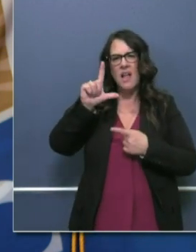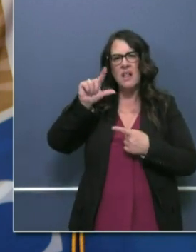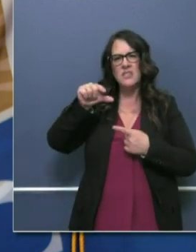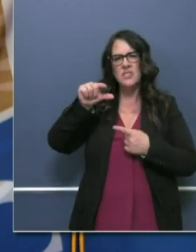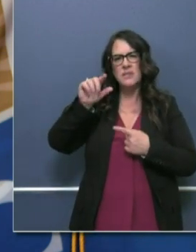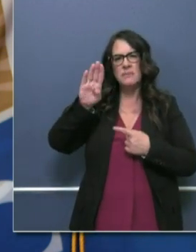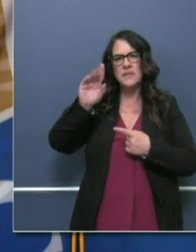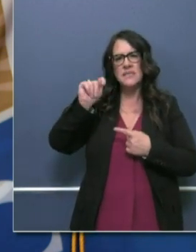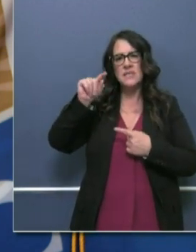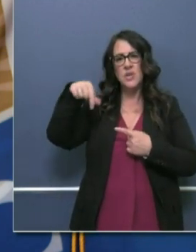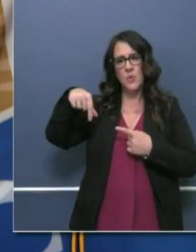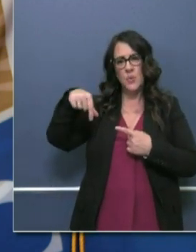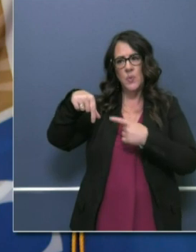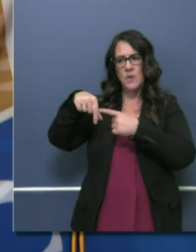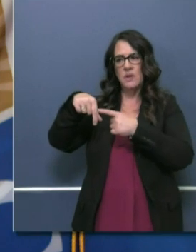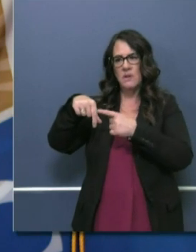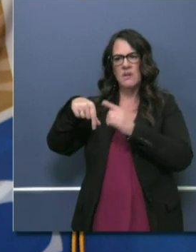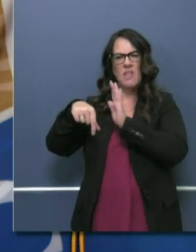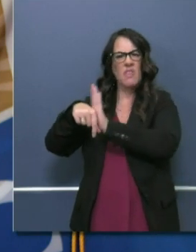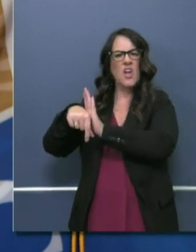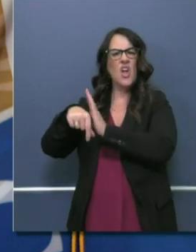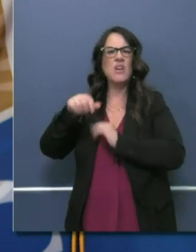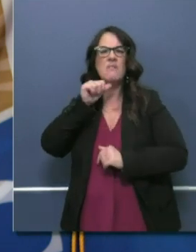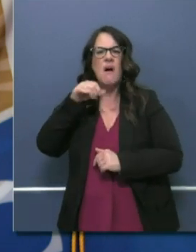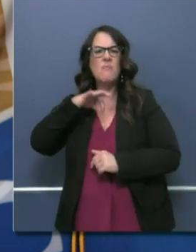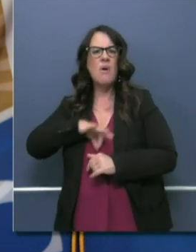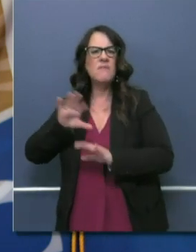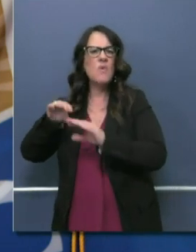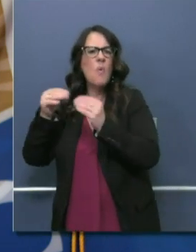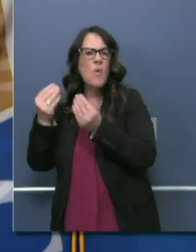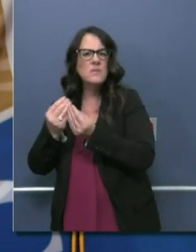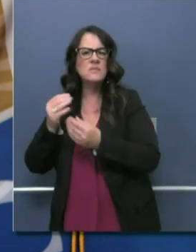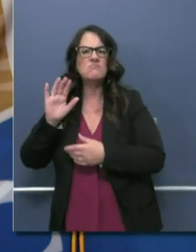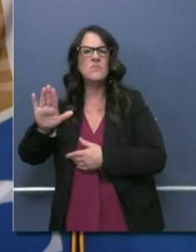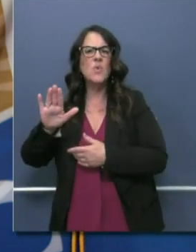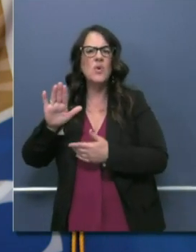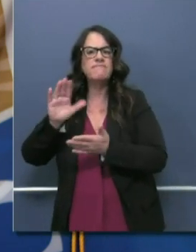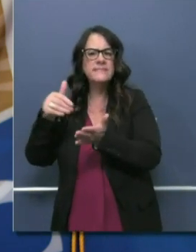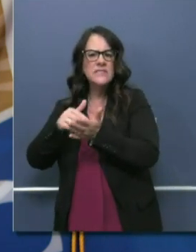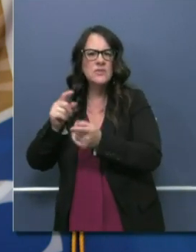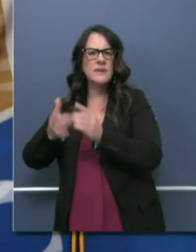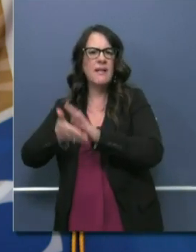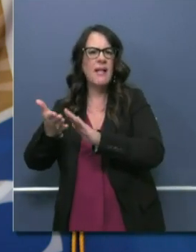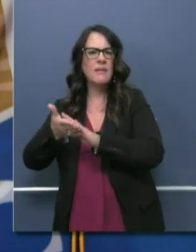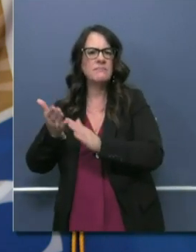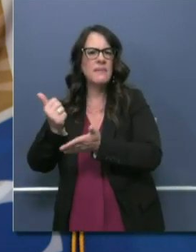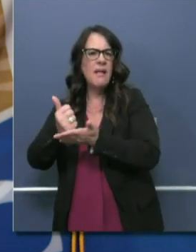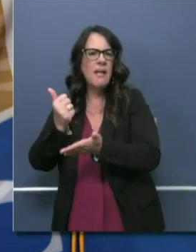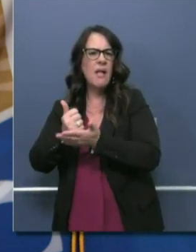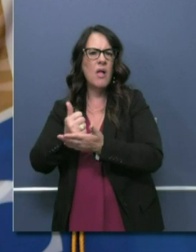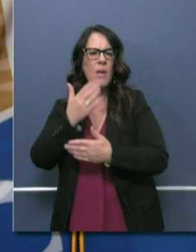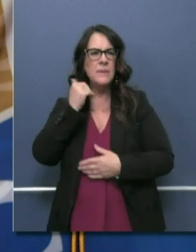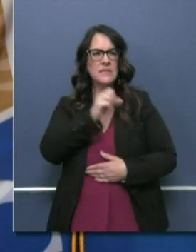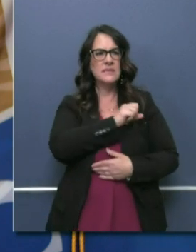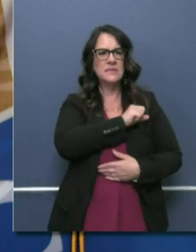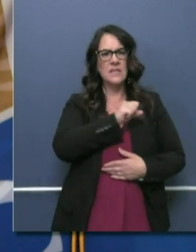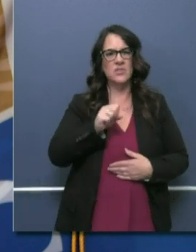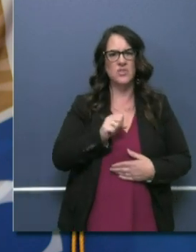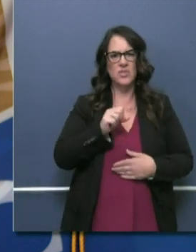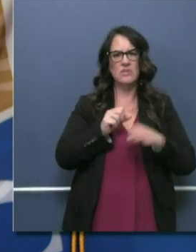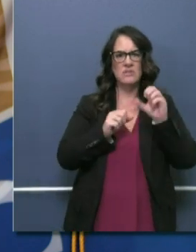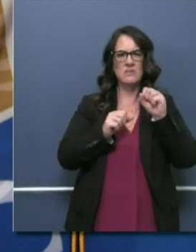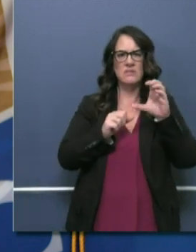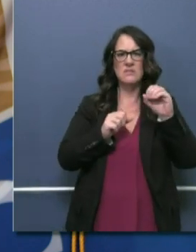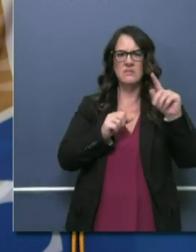LGBTQ nonprofits and organizations and the centers that help out, because as Senator Scott Wiener had termed in